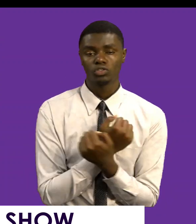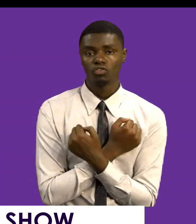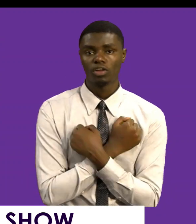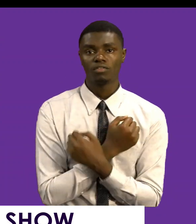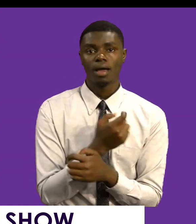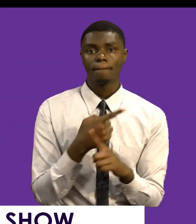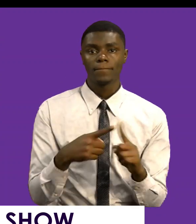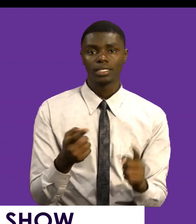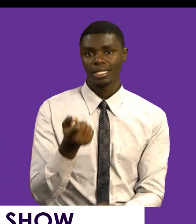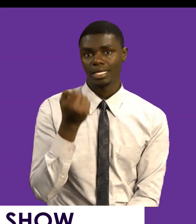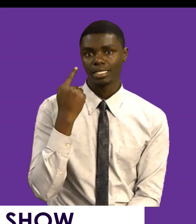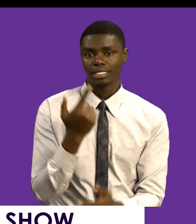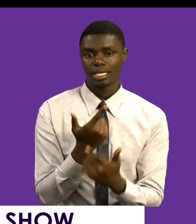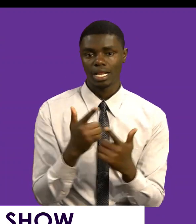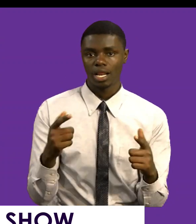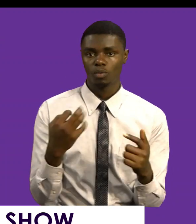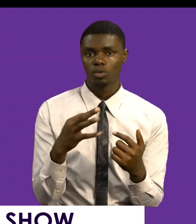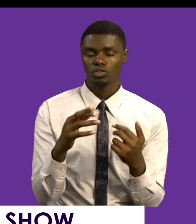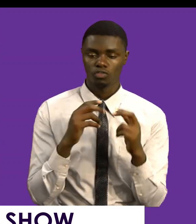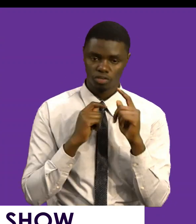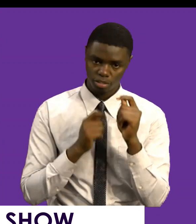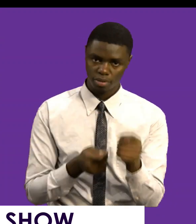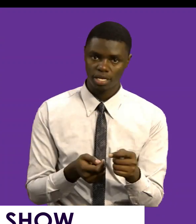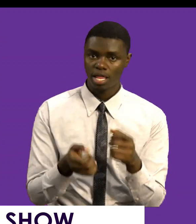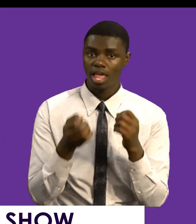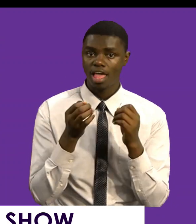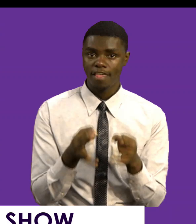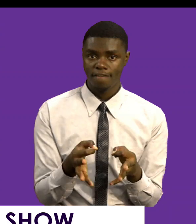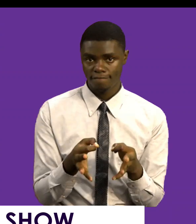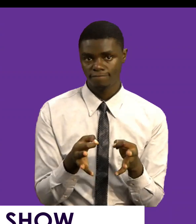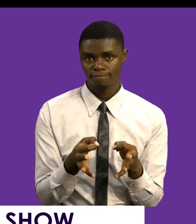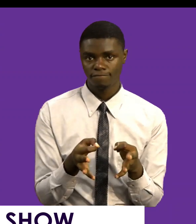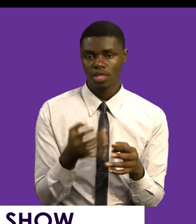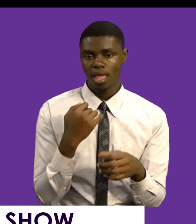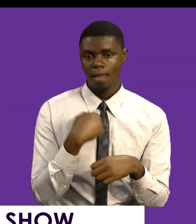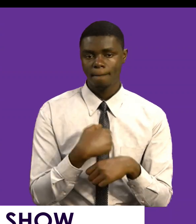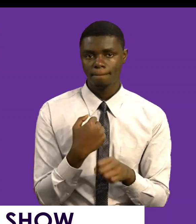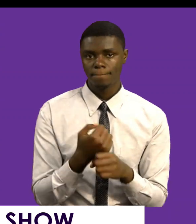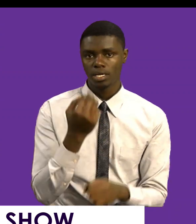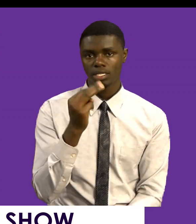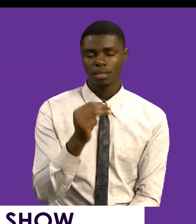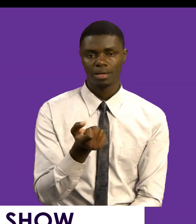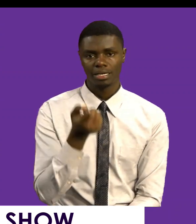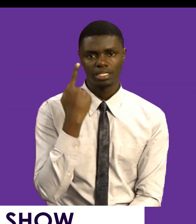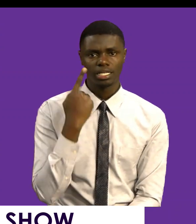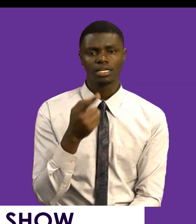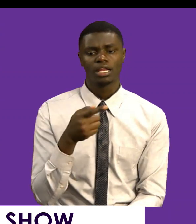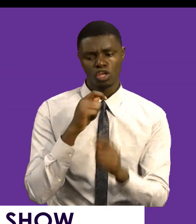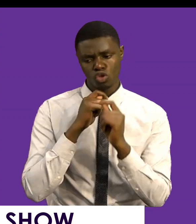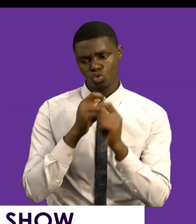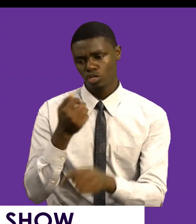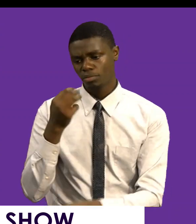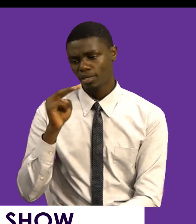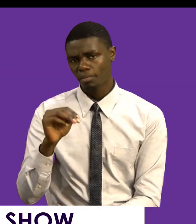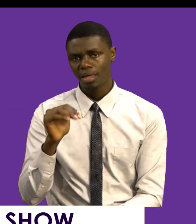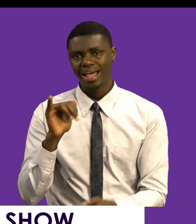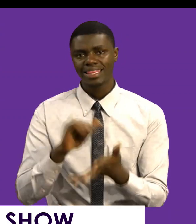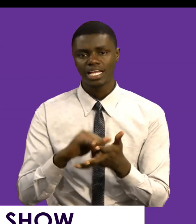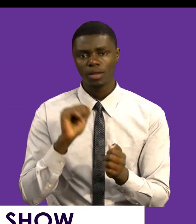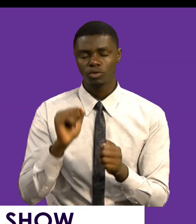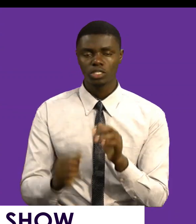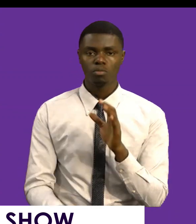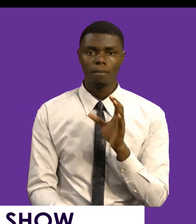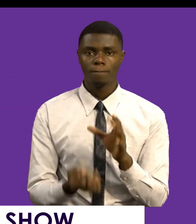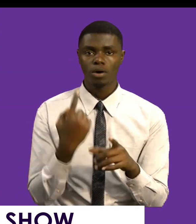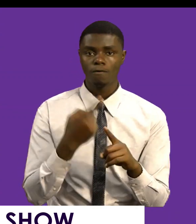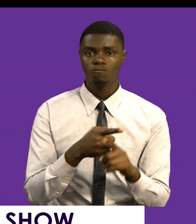understand the language of respect. If only you could make them understand that you respect them. But this can only come out of